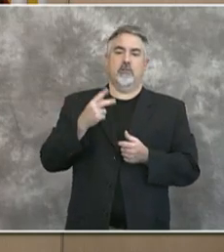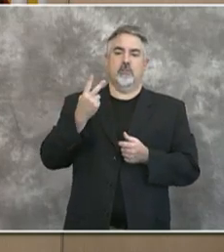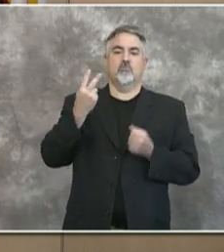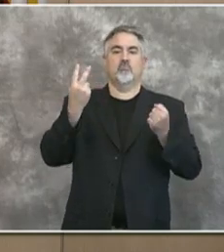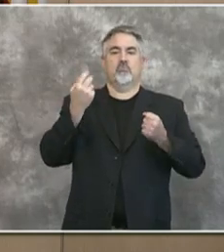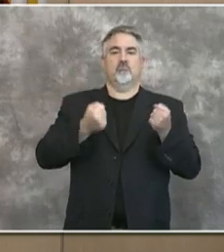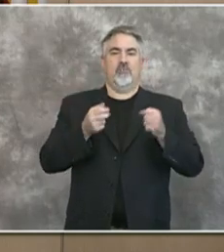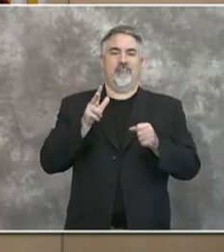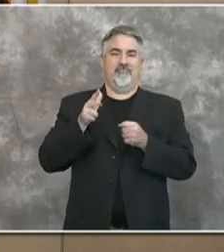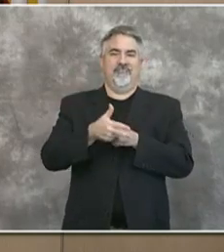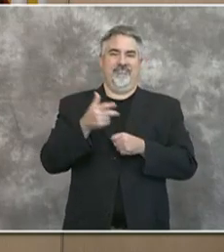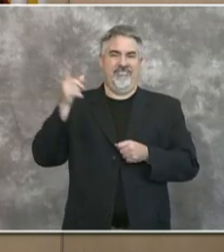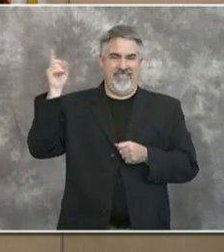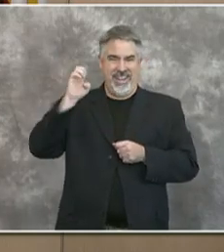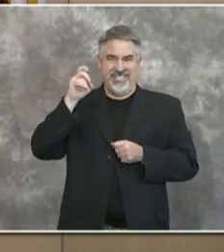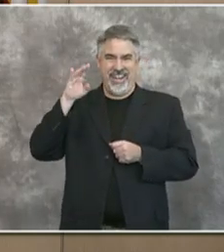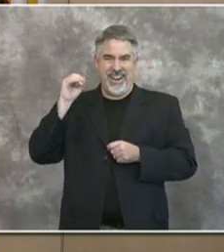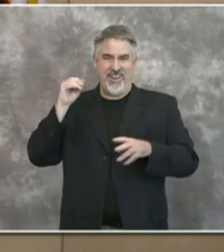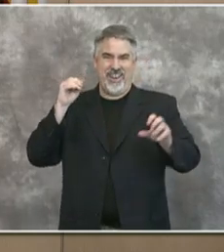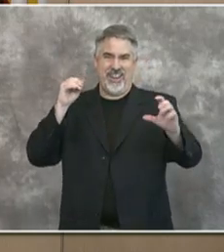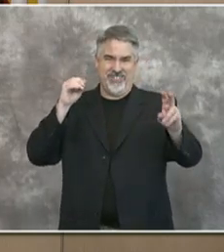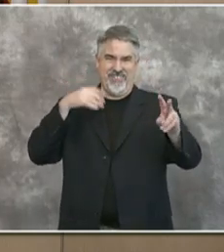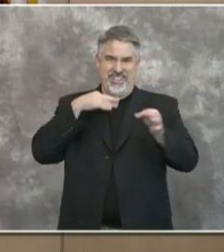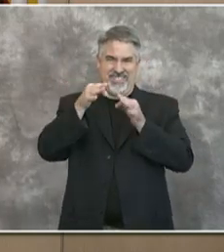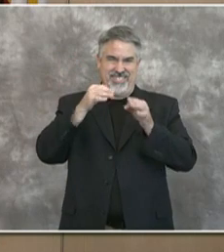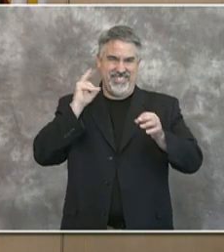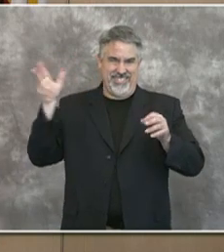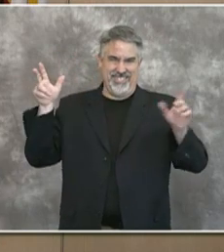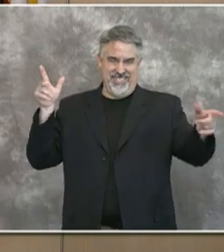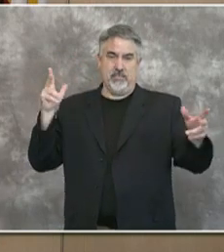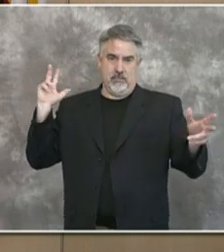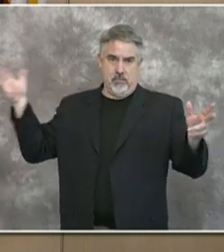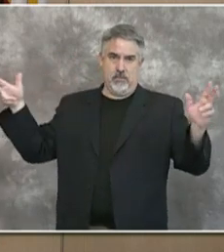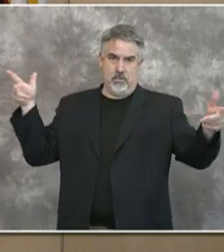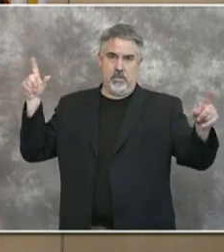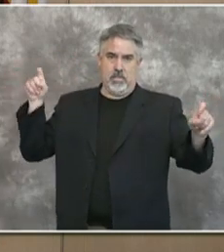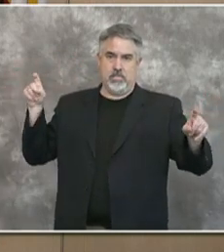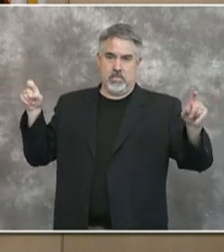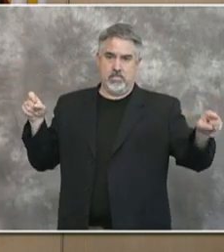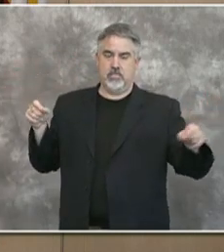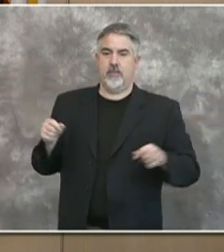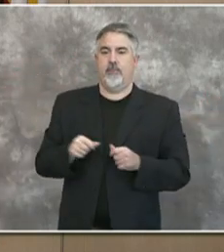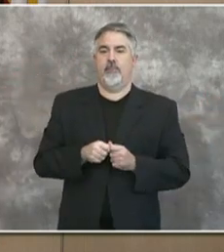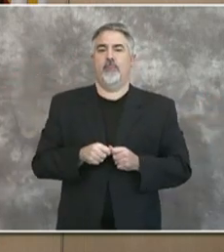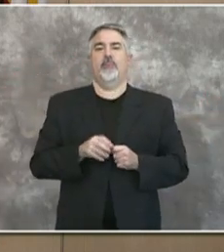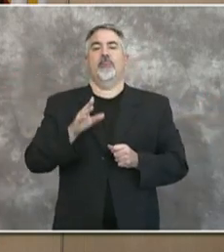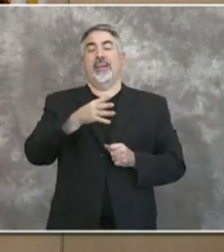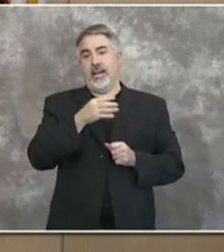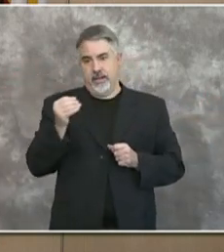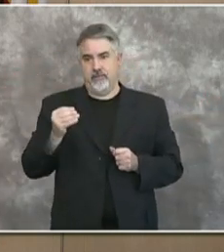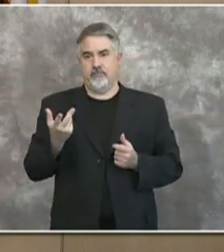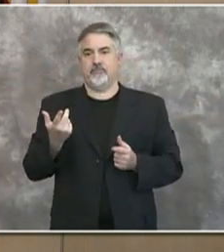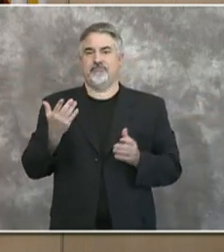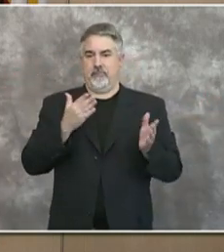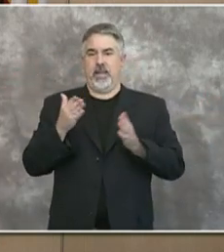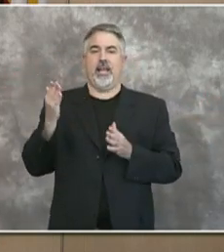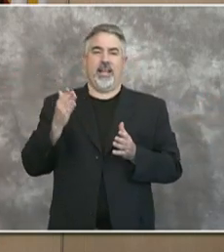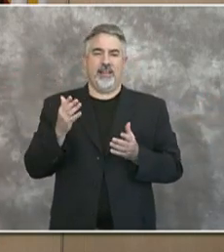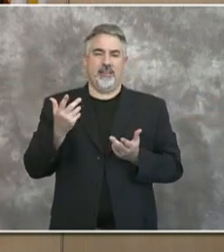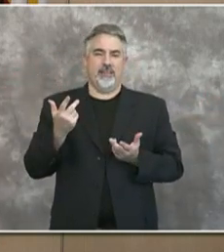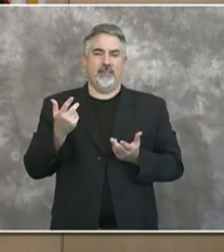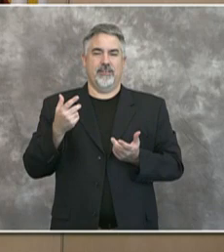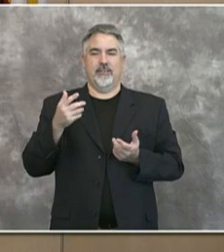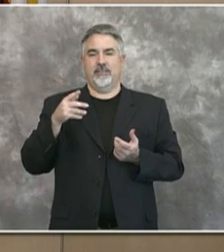two drive-through locations in North and South County. And also, we plan to